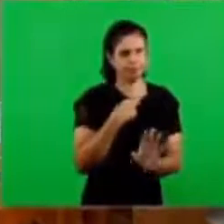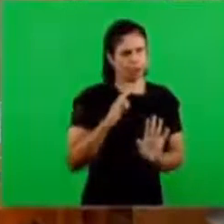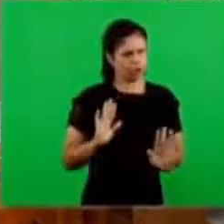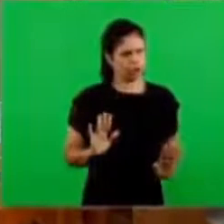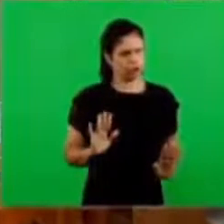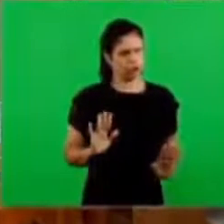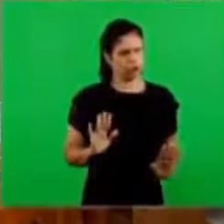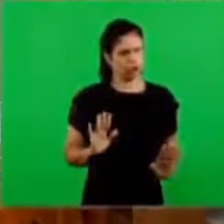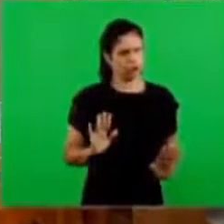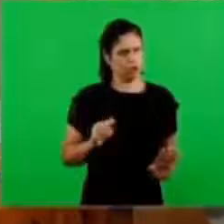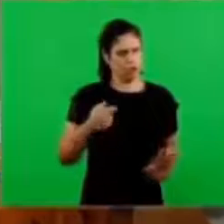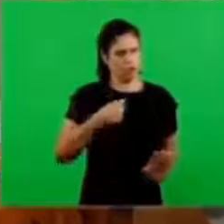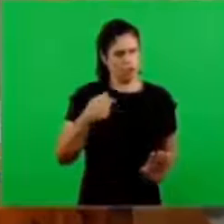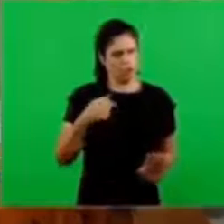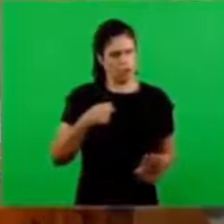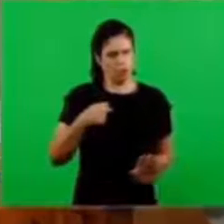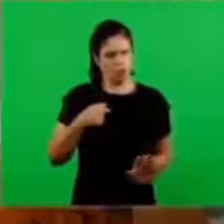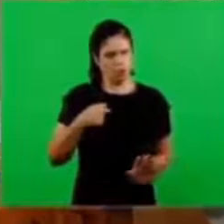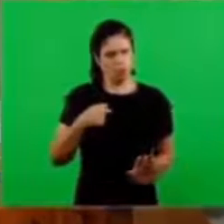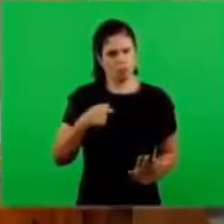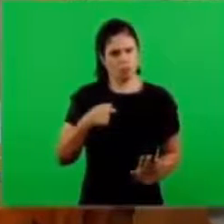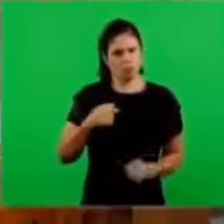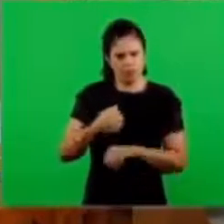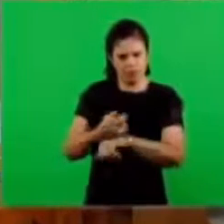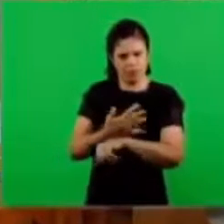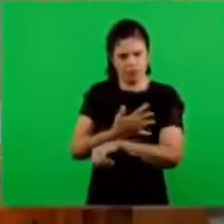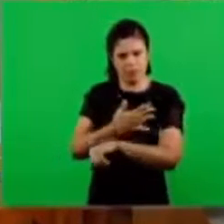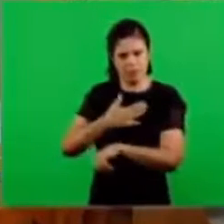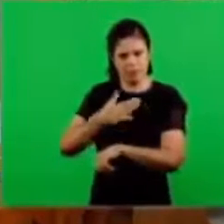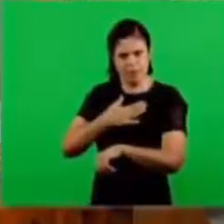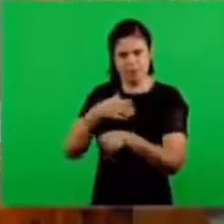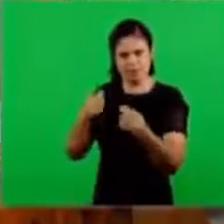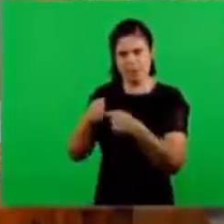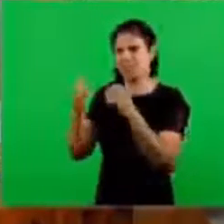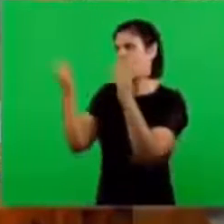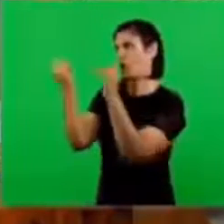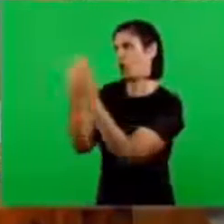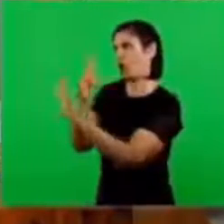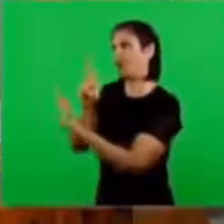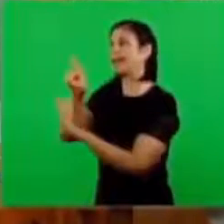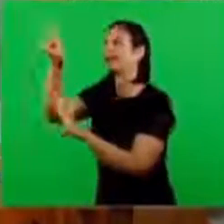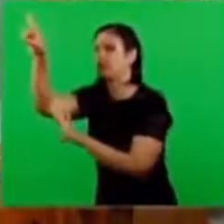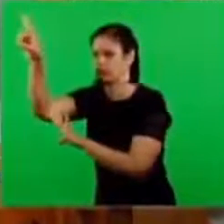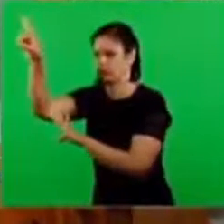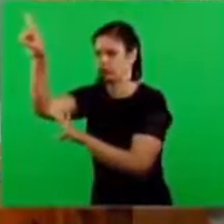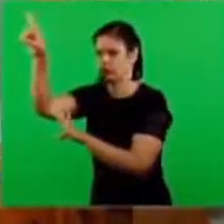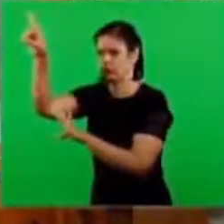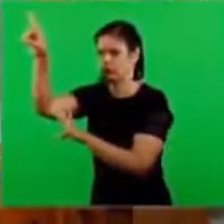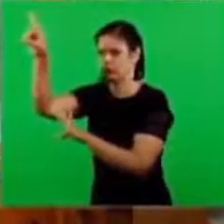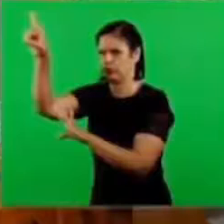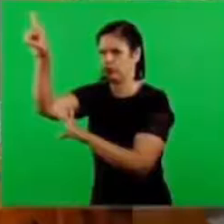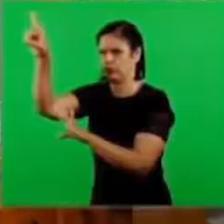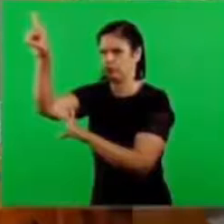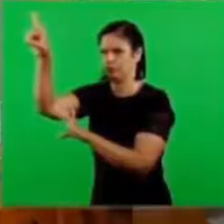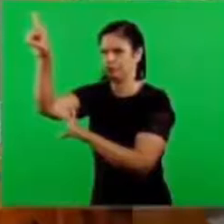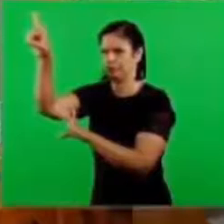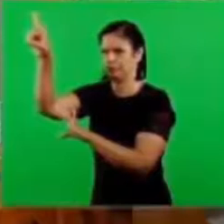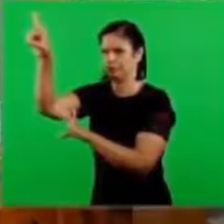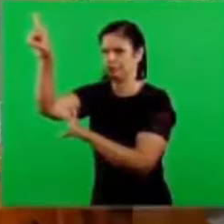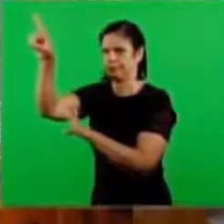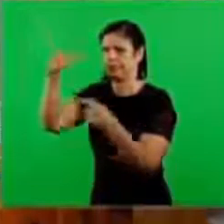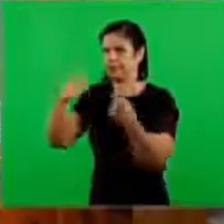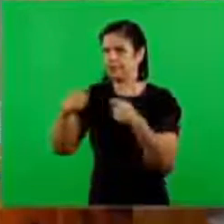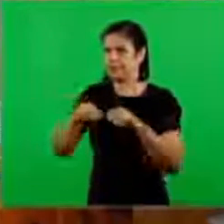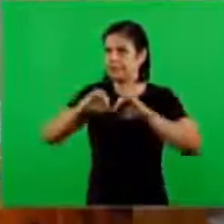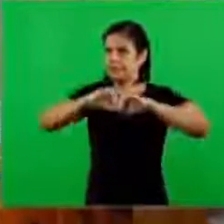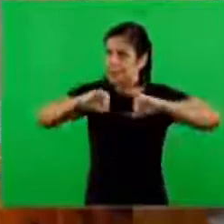But if my emotion is connected simply to a person, then it's just a family relationship. But even